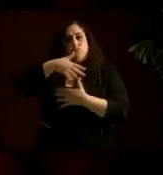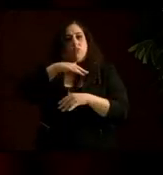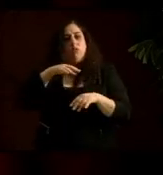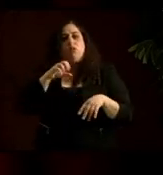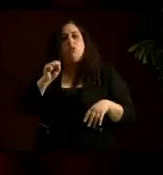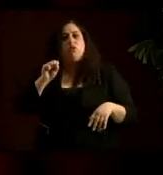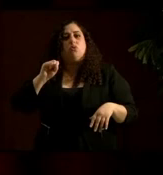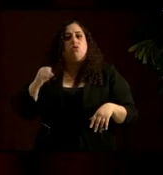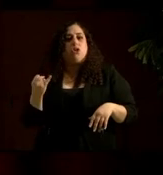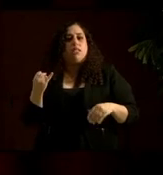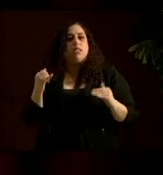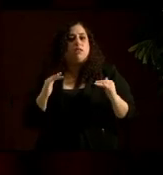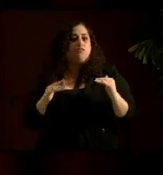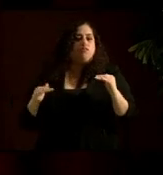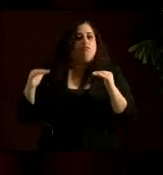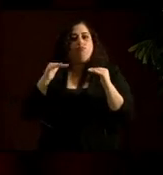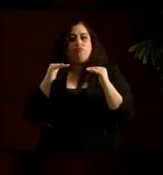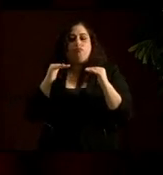Optimism.